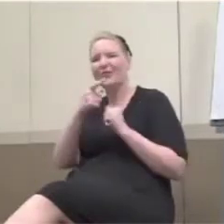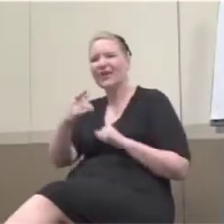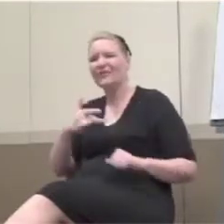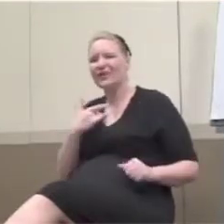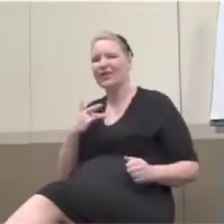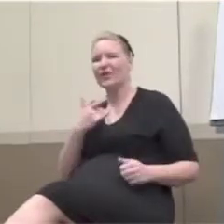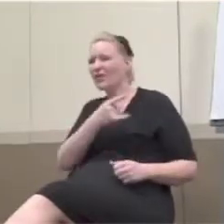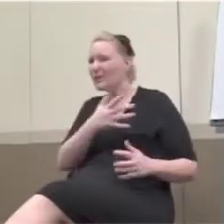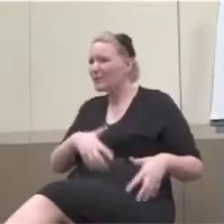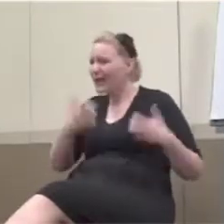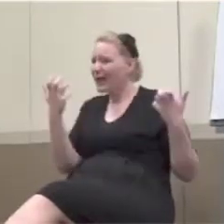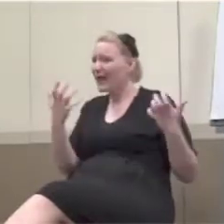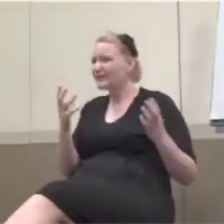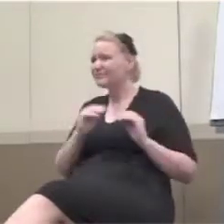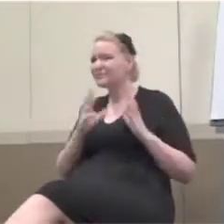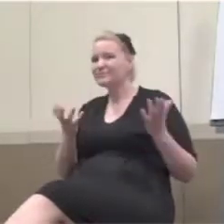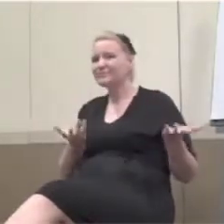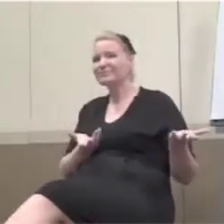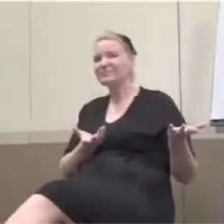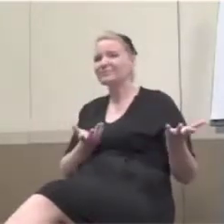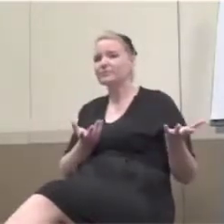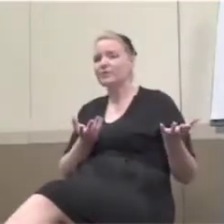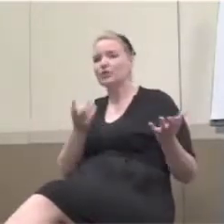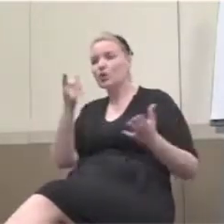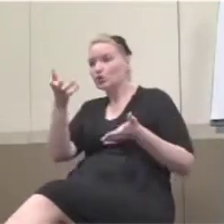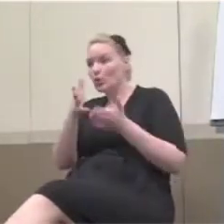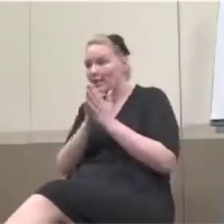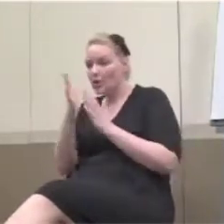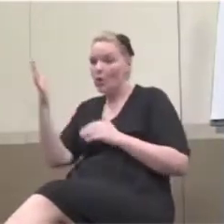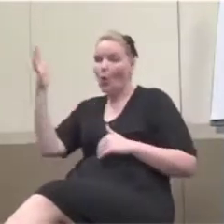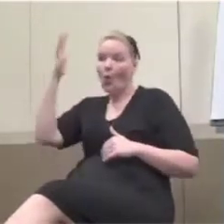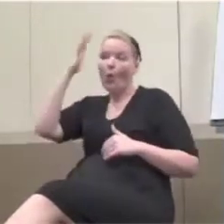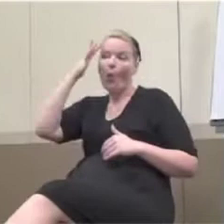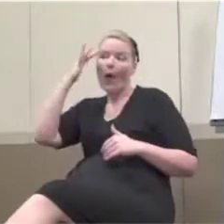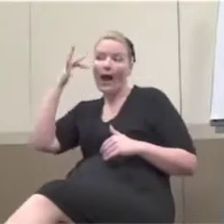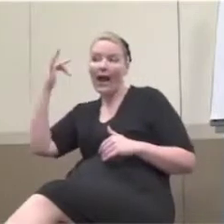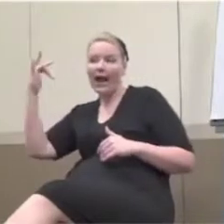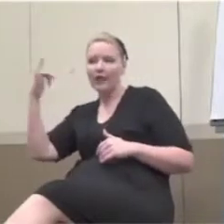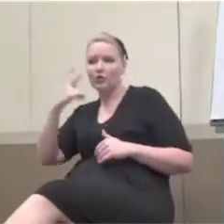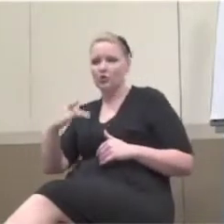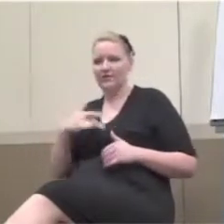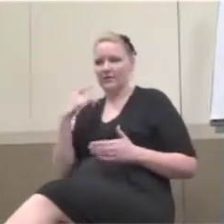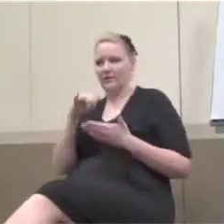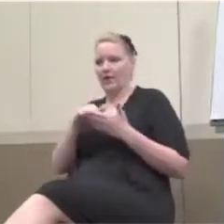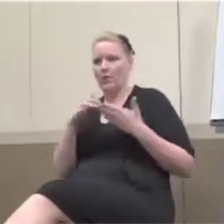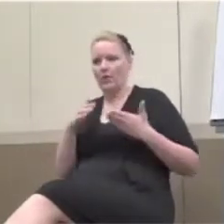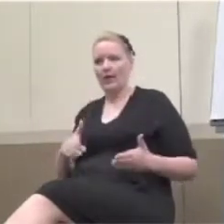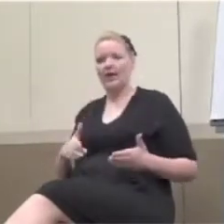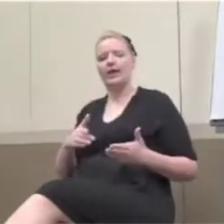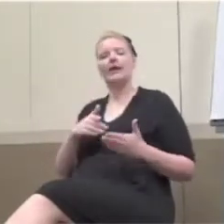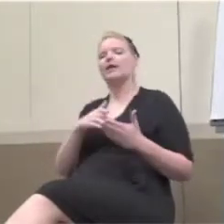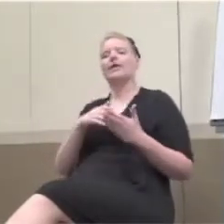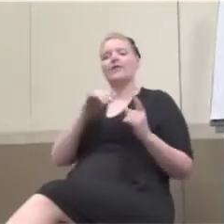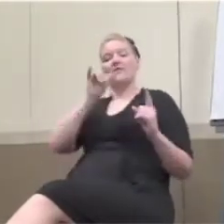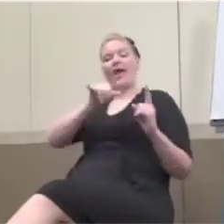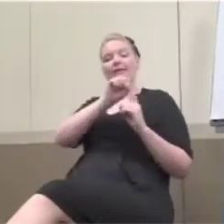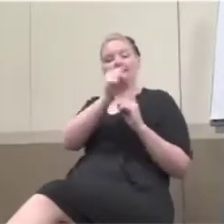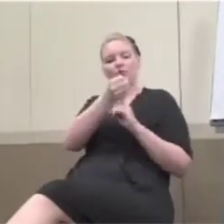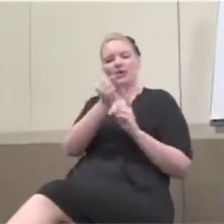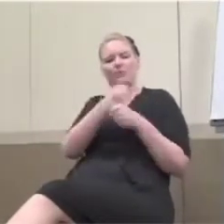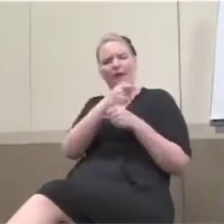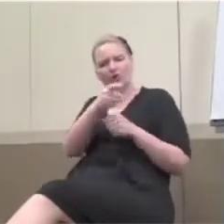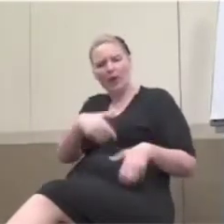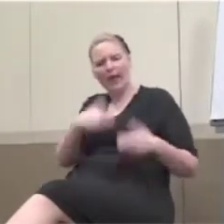They're mad. They're mad. So when you ask them, why do you feel the way you feel? What about that situation makes you feel